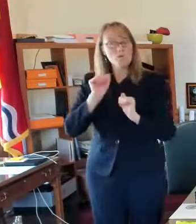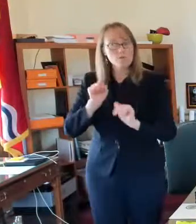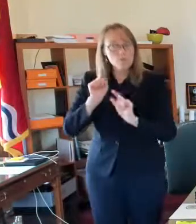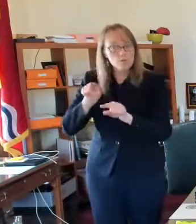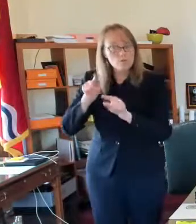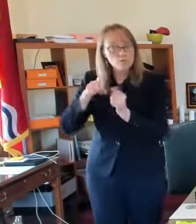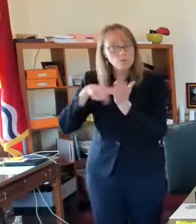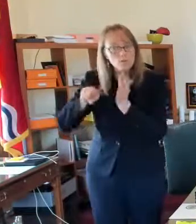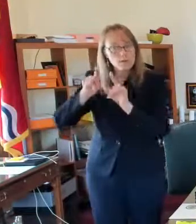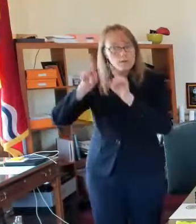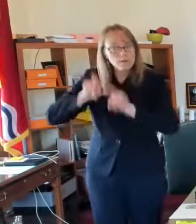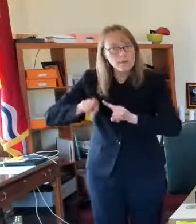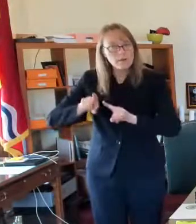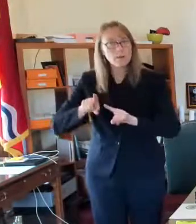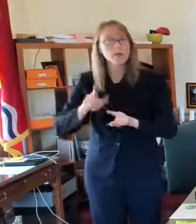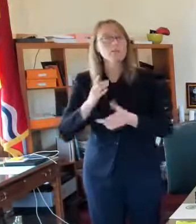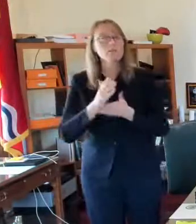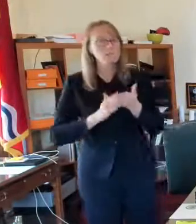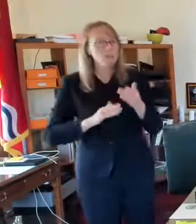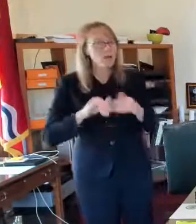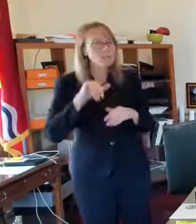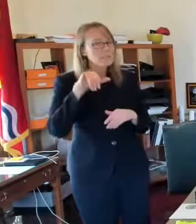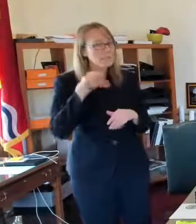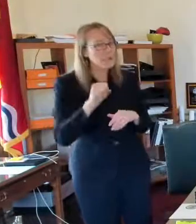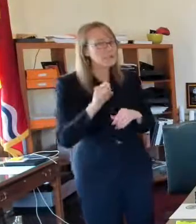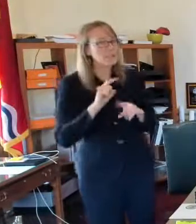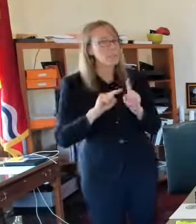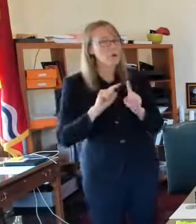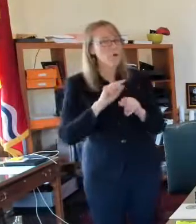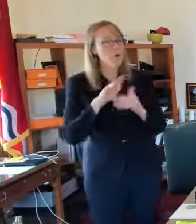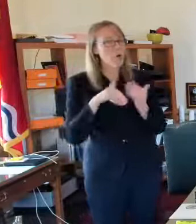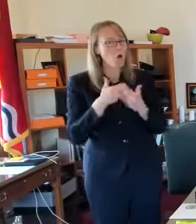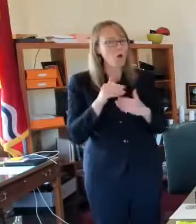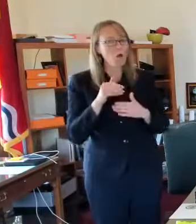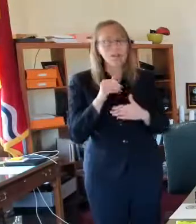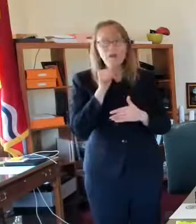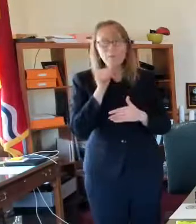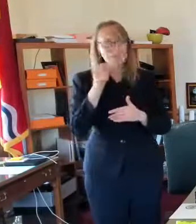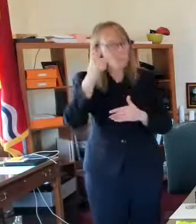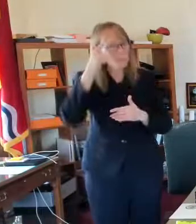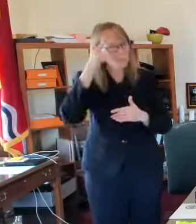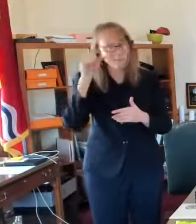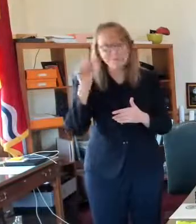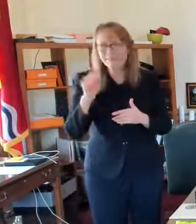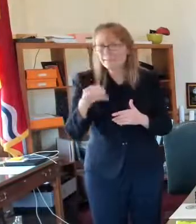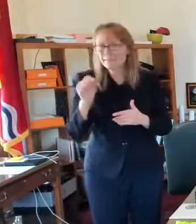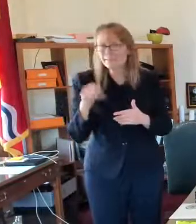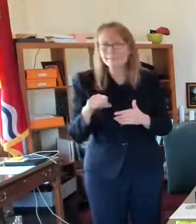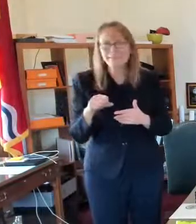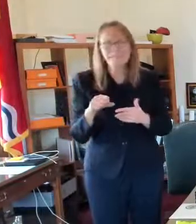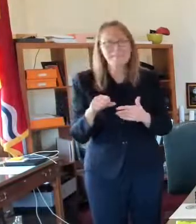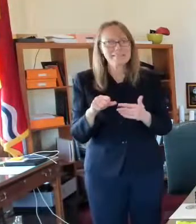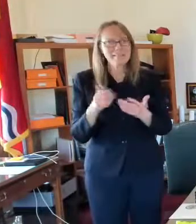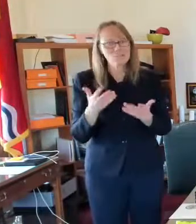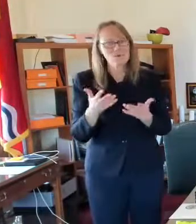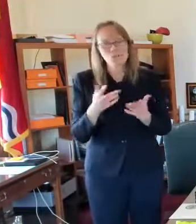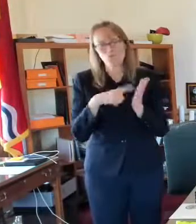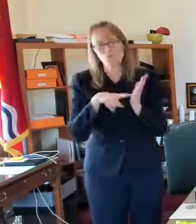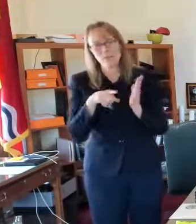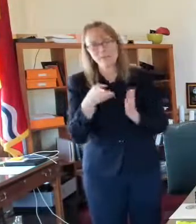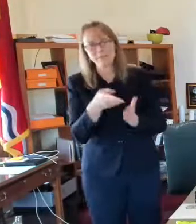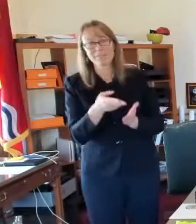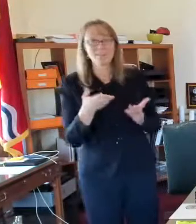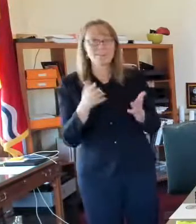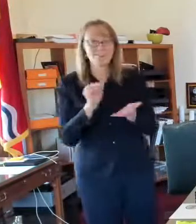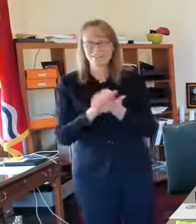all do, which is why I'm hesitating to answer your question. I don't want you to just show up and, so. That's it for today. It's 2:30.